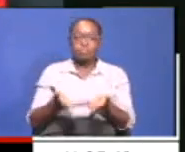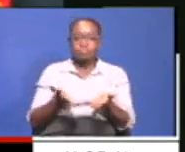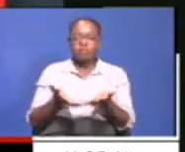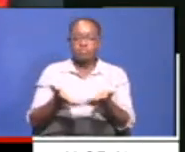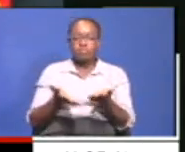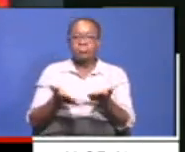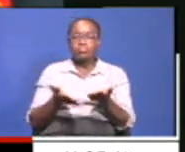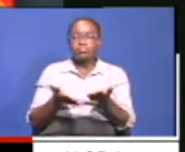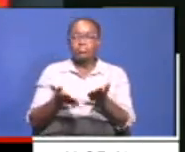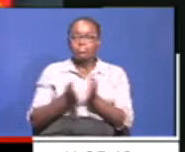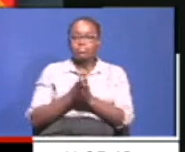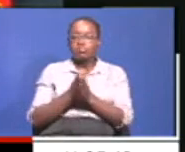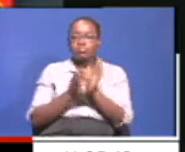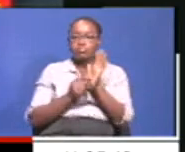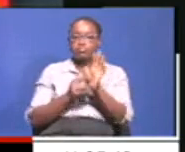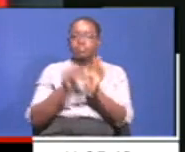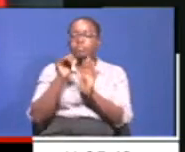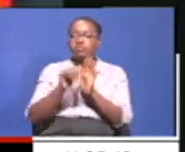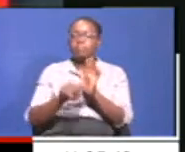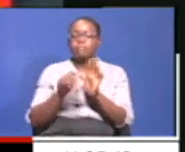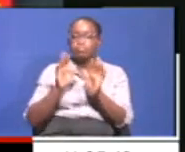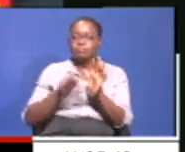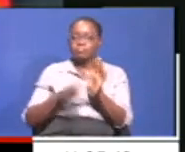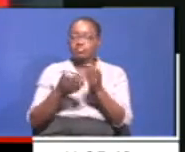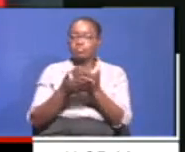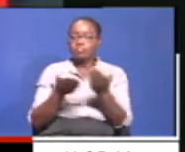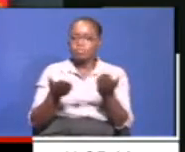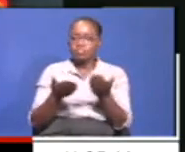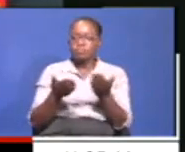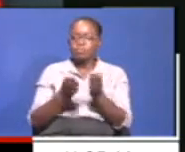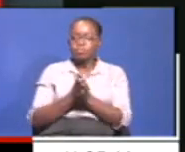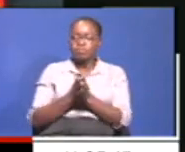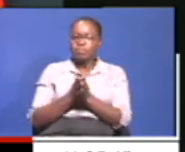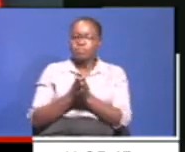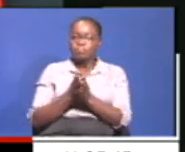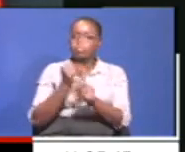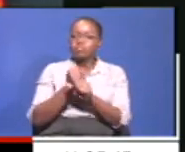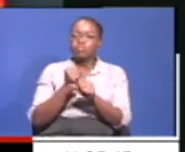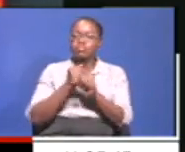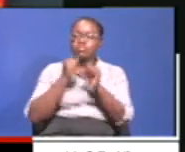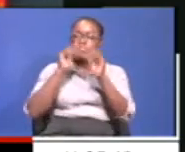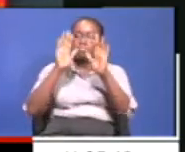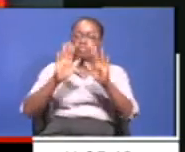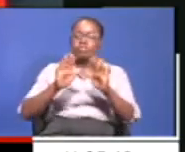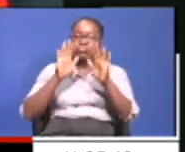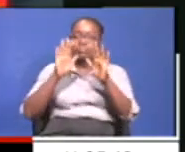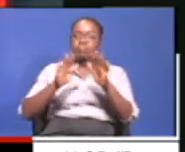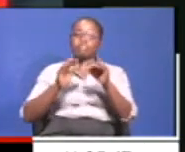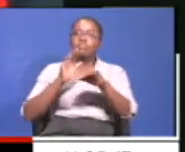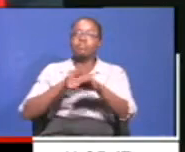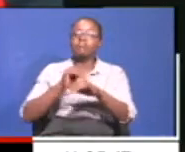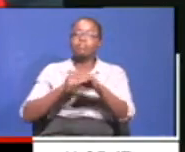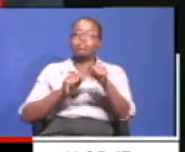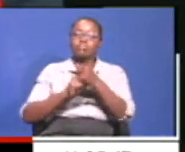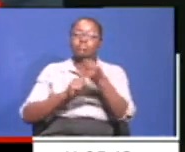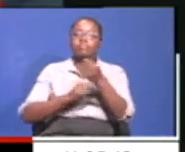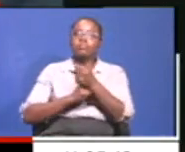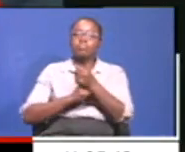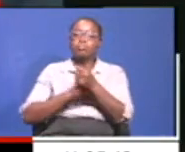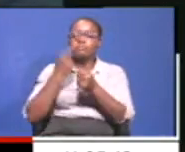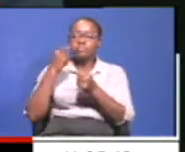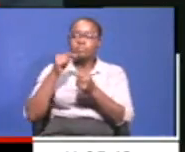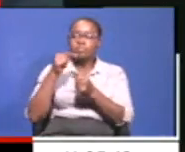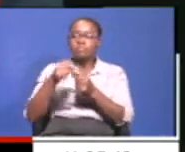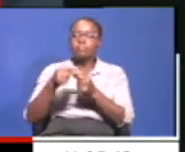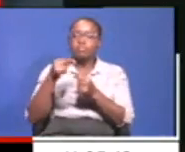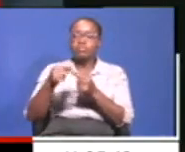here to show that women are out here to do the rally. So we call on the support from every corner of this